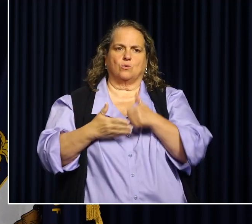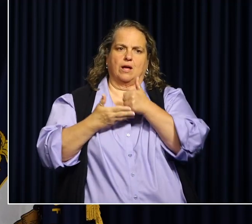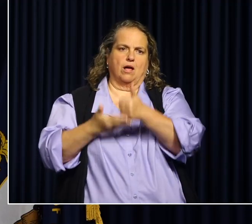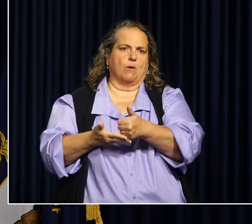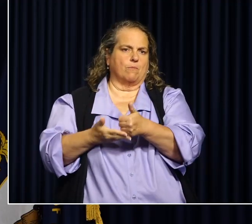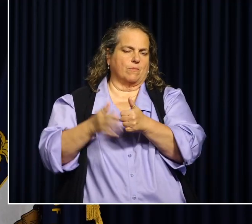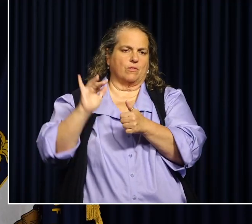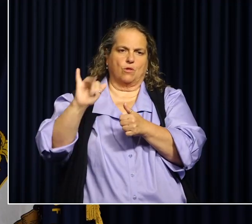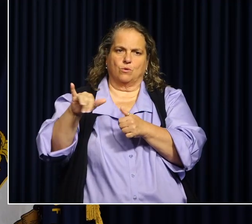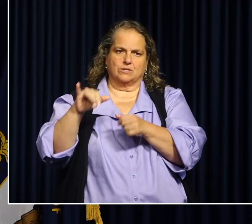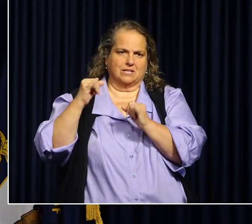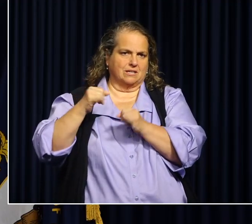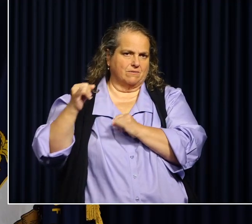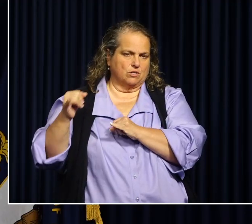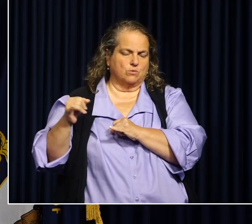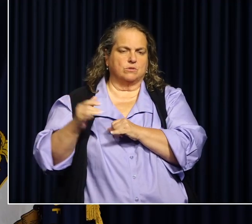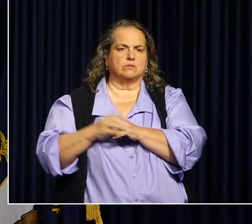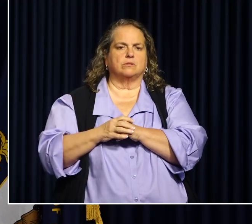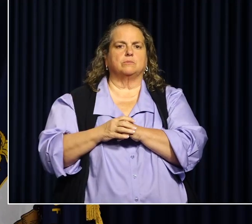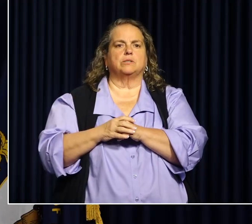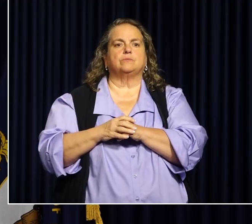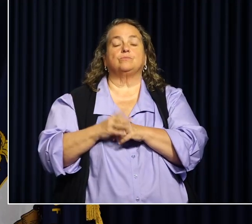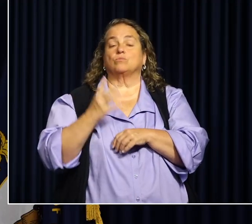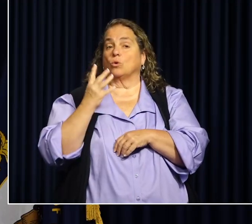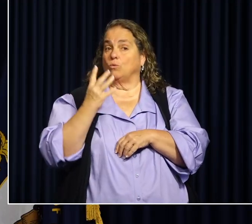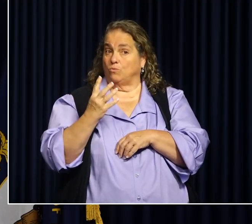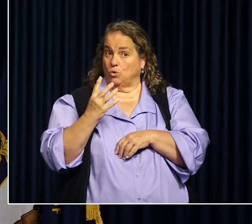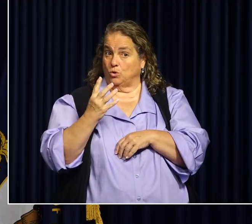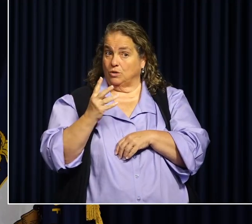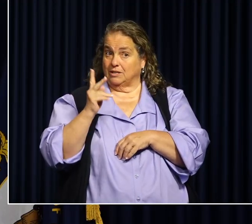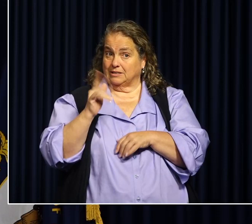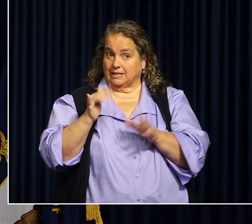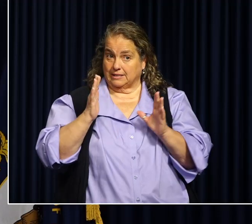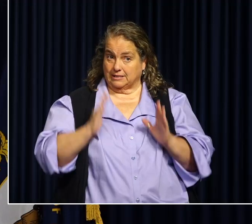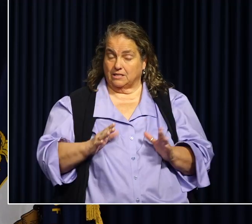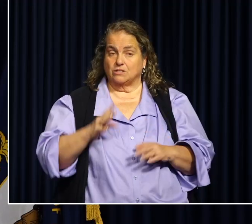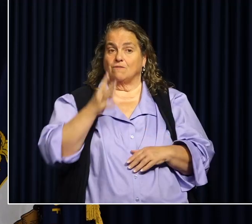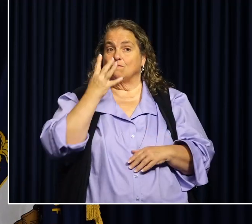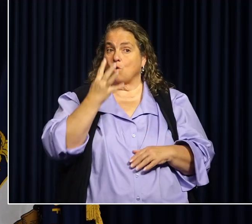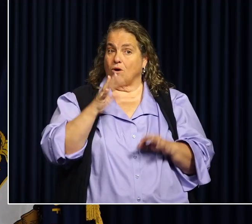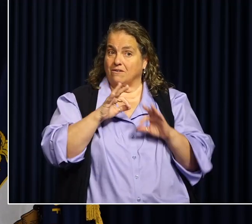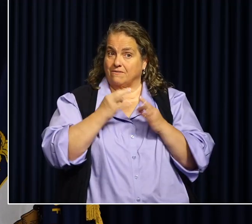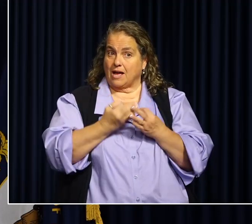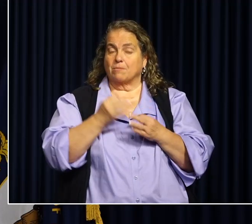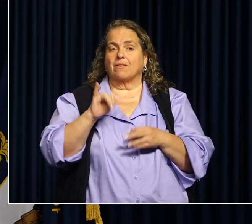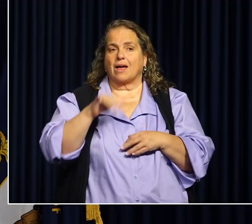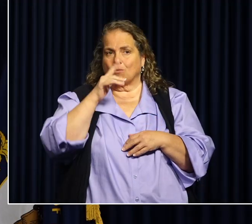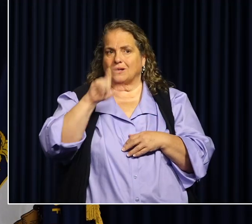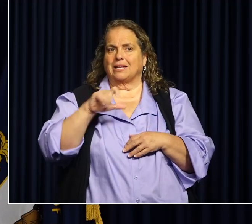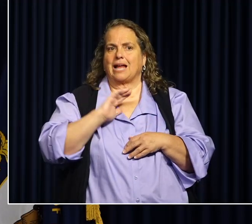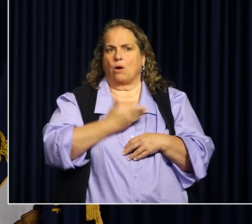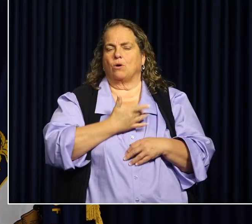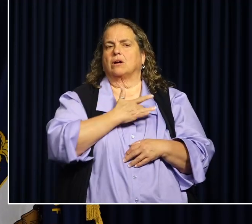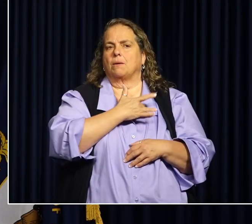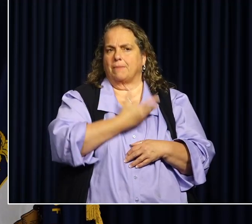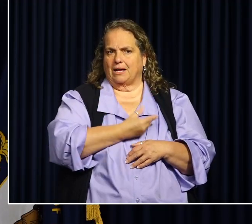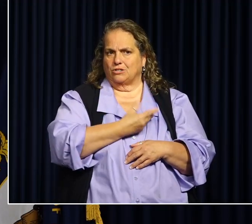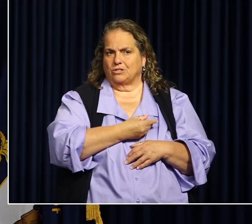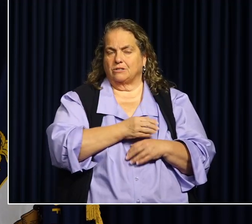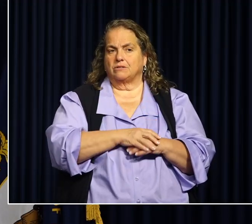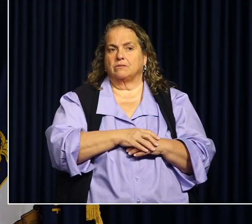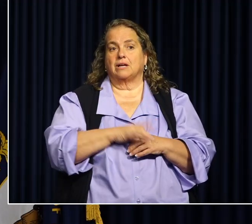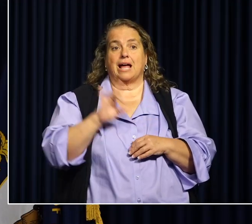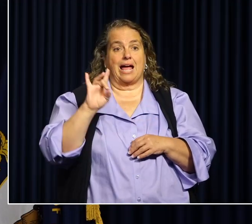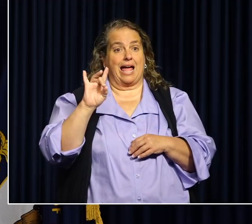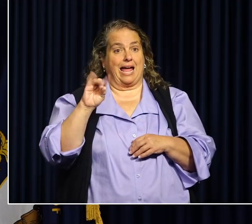these individuals. So these are 4 individuals and 4 families that are going to need our compassion. They are